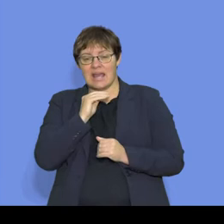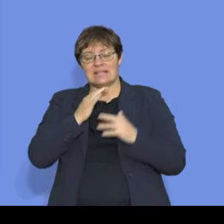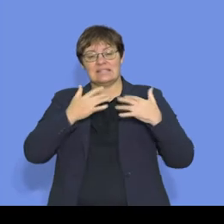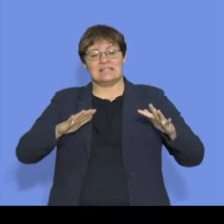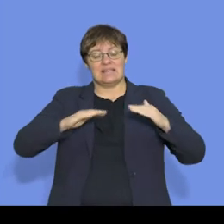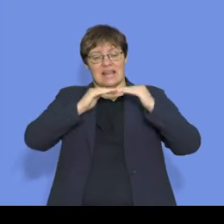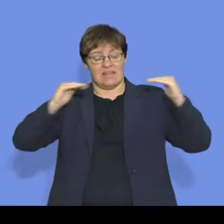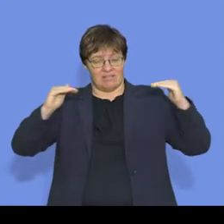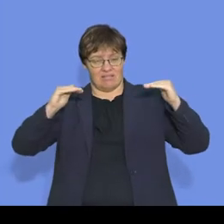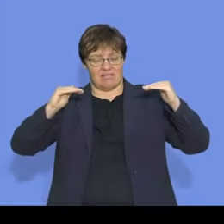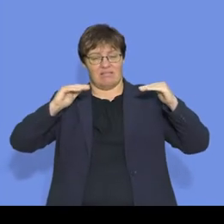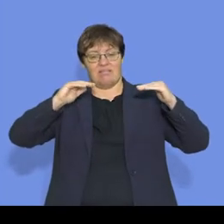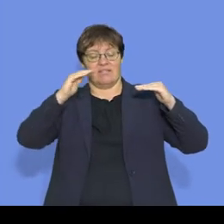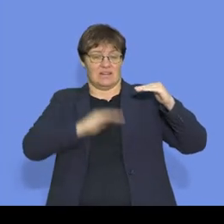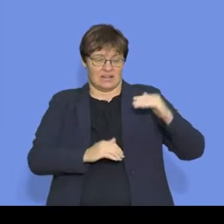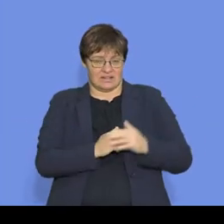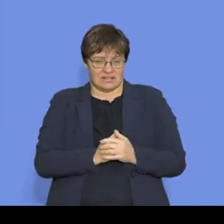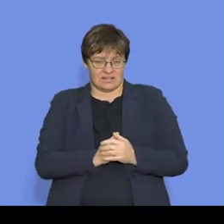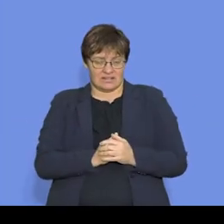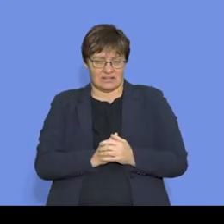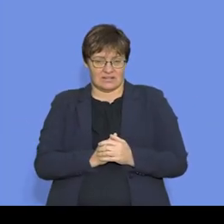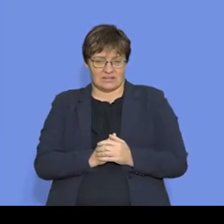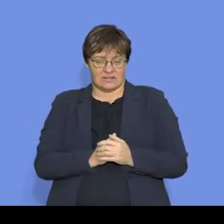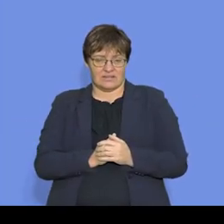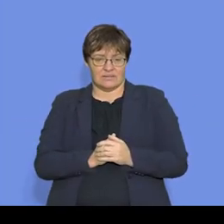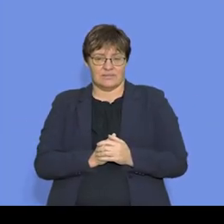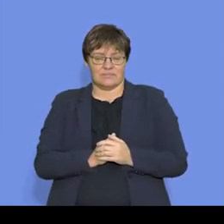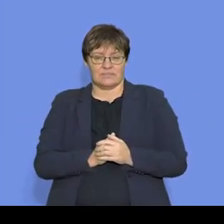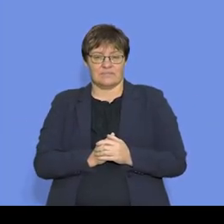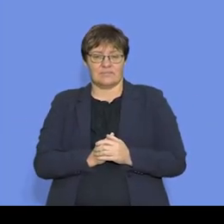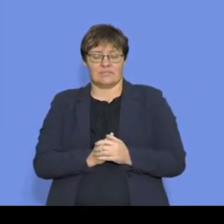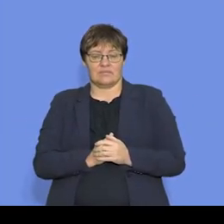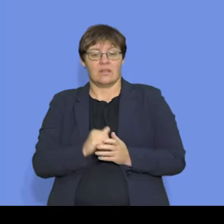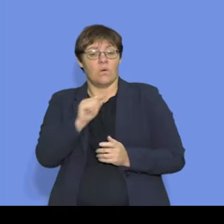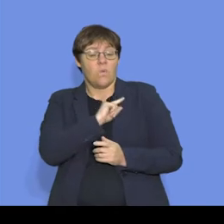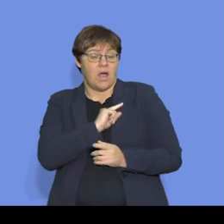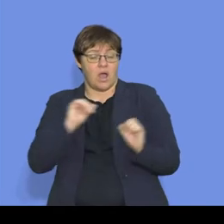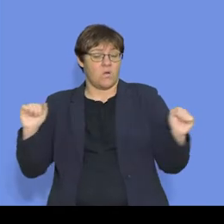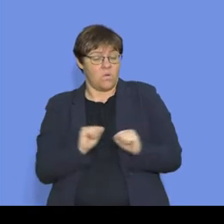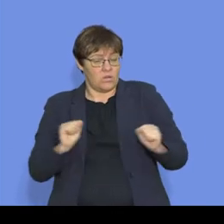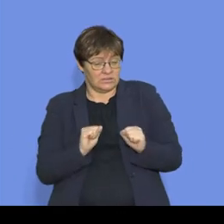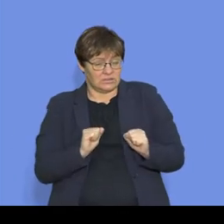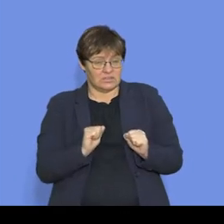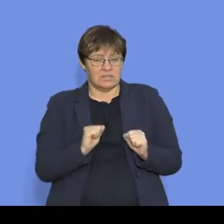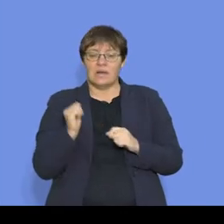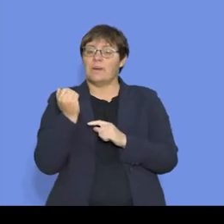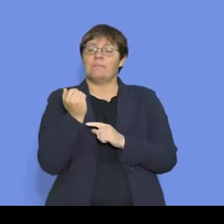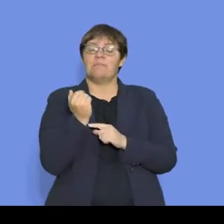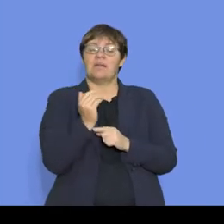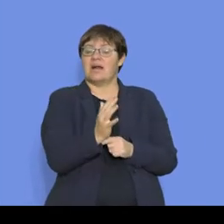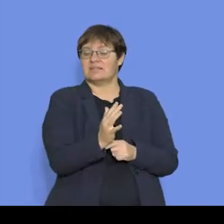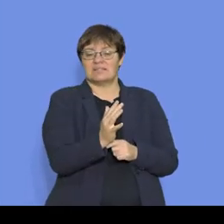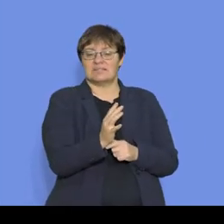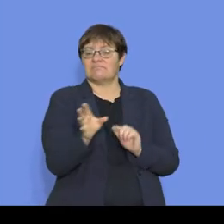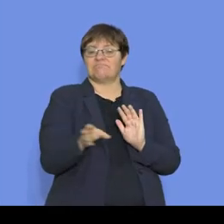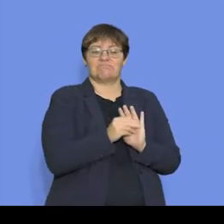the sea level, increase the salinity of the sea, and because it's so cold, plants